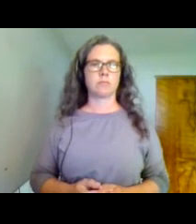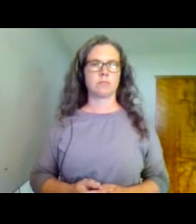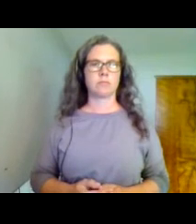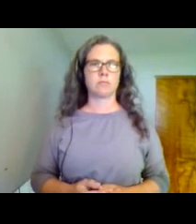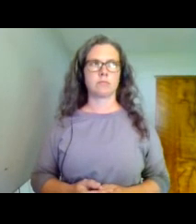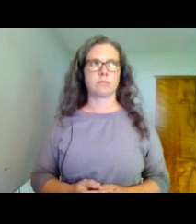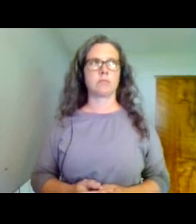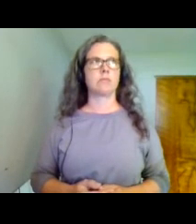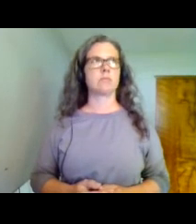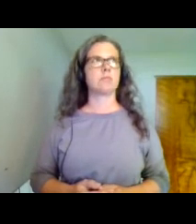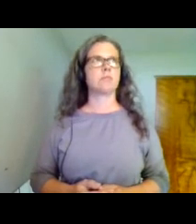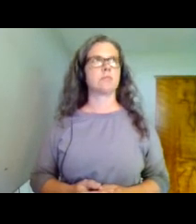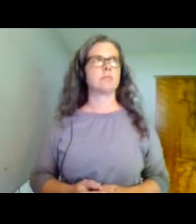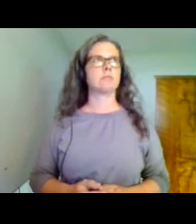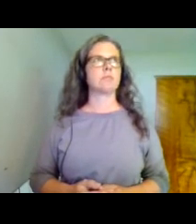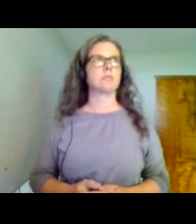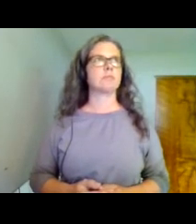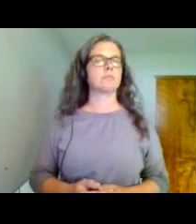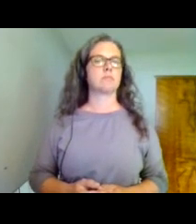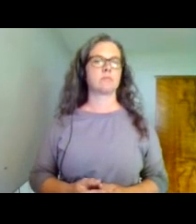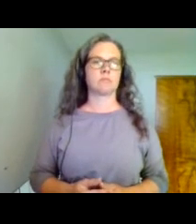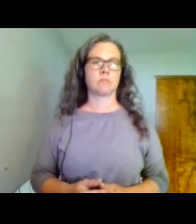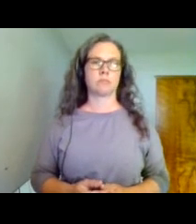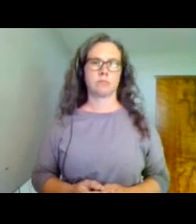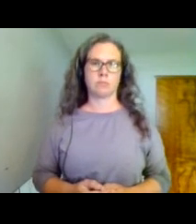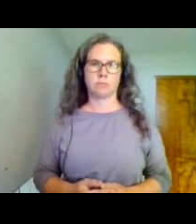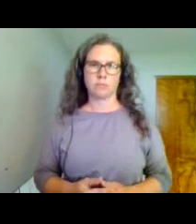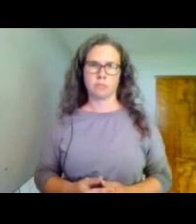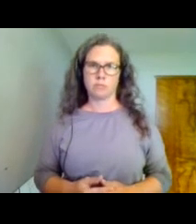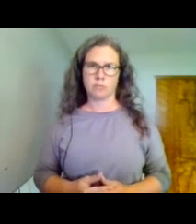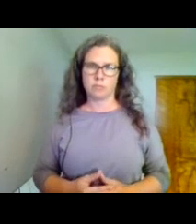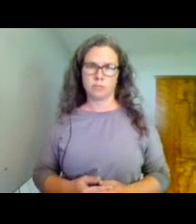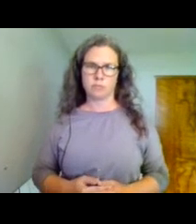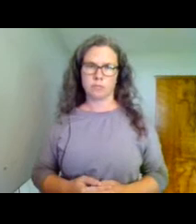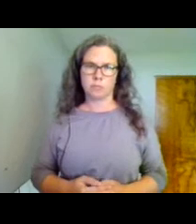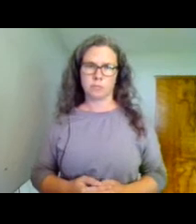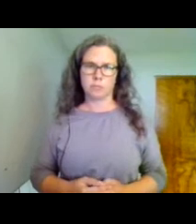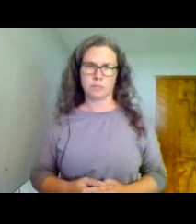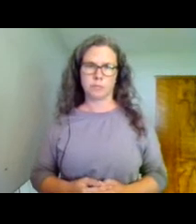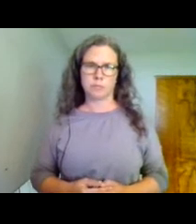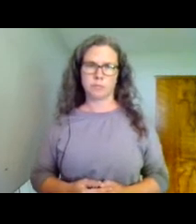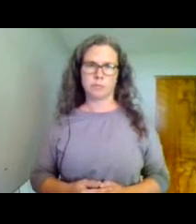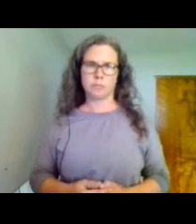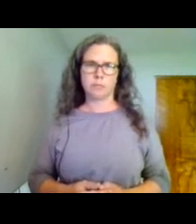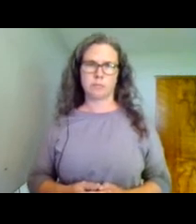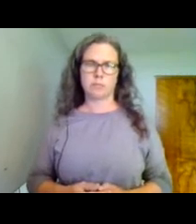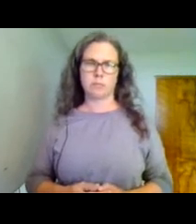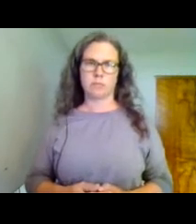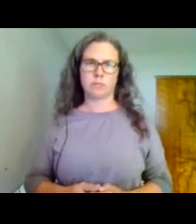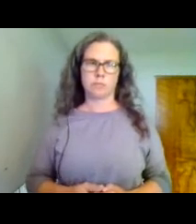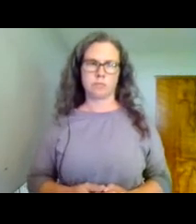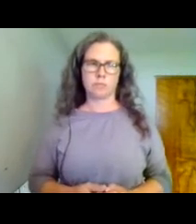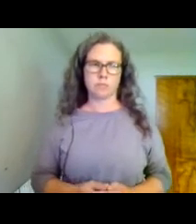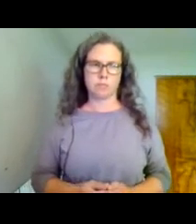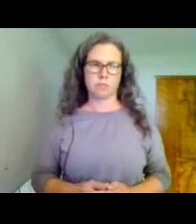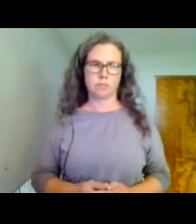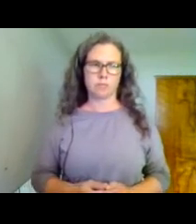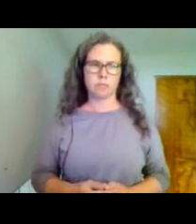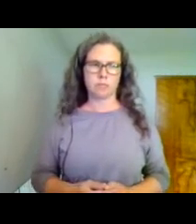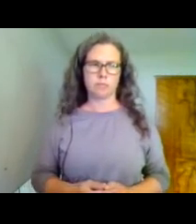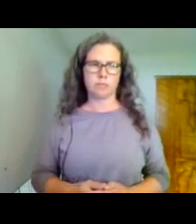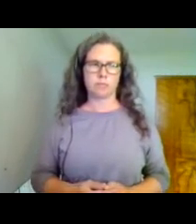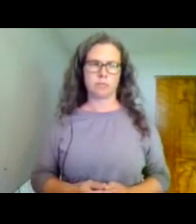Again, the other thing that's nice about the silt sock, you can lay these on a hard surface. You can lay it directly on